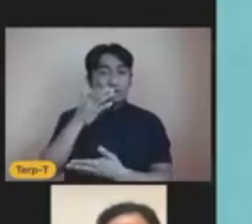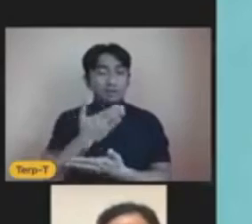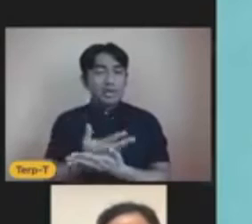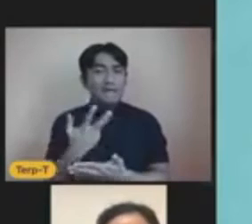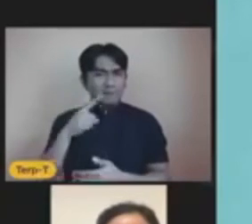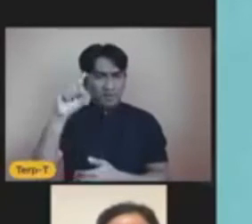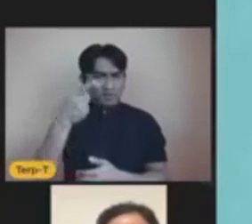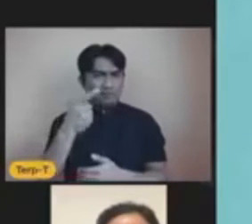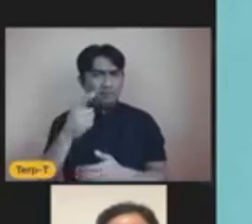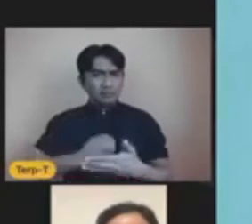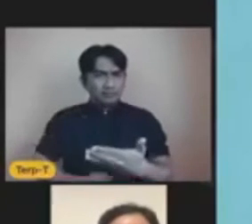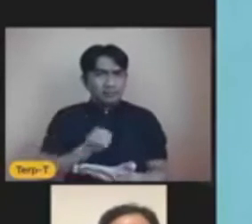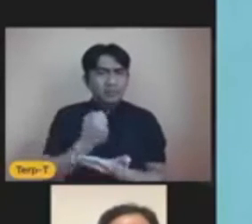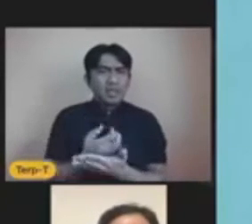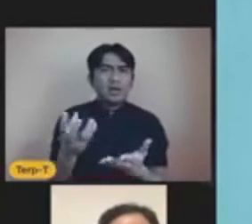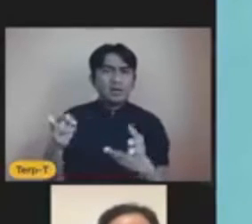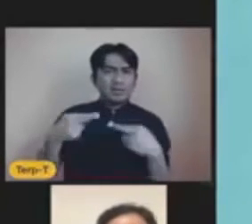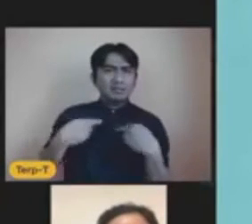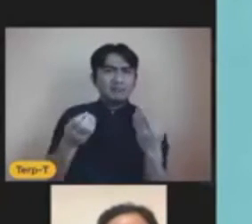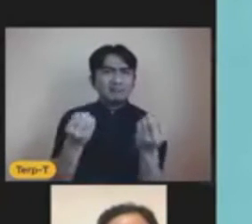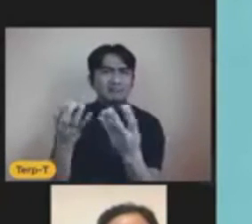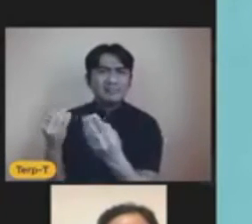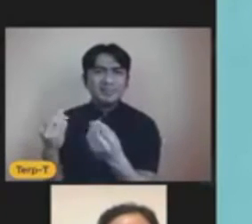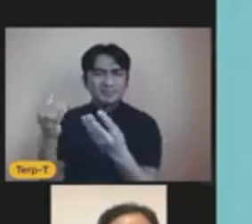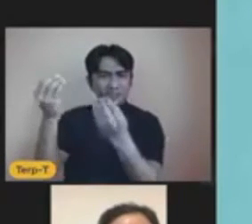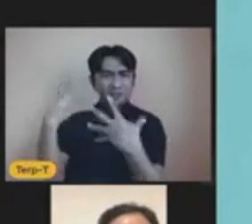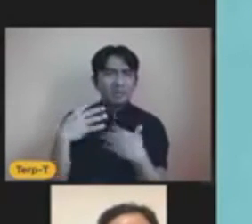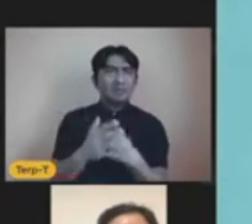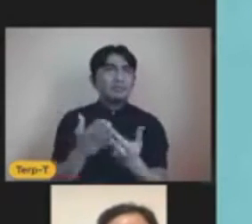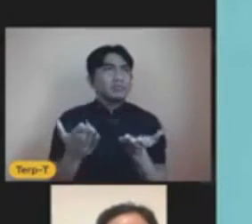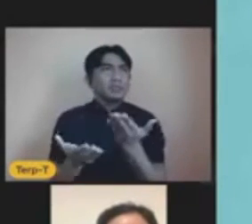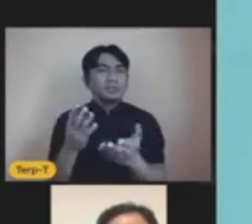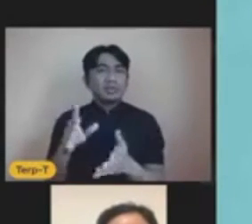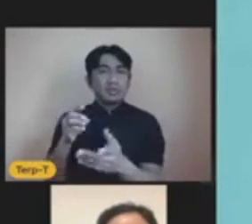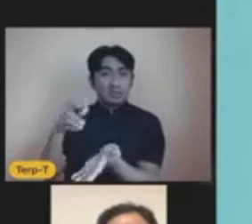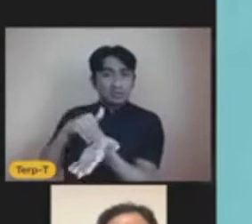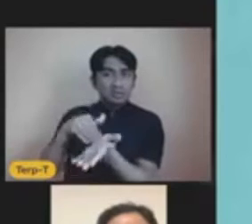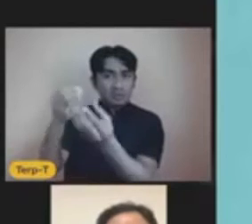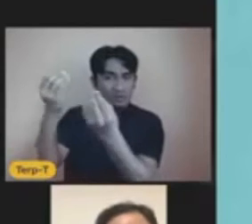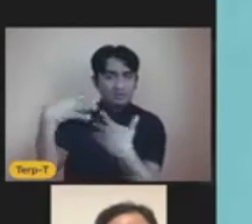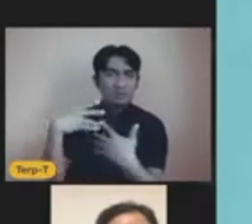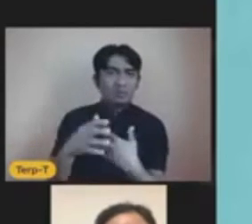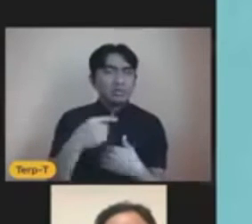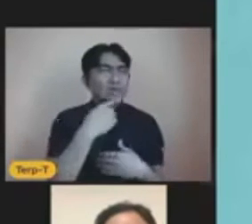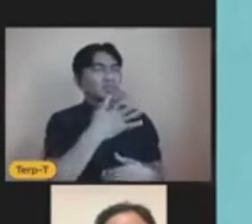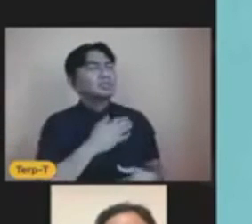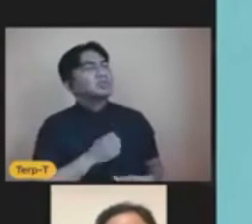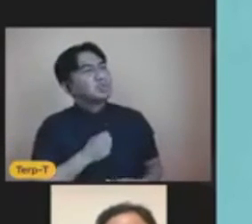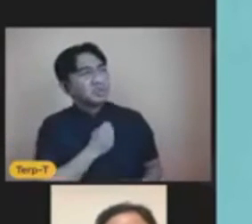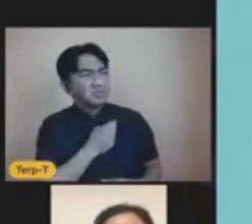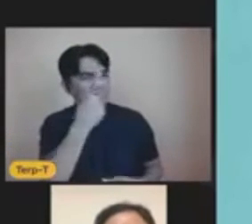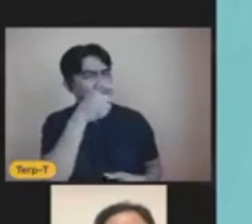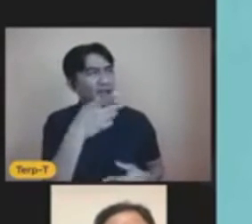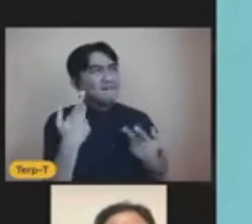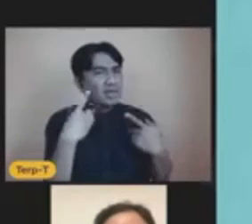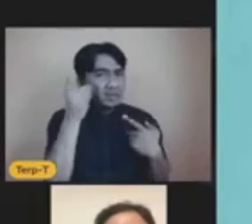A lot of that information, especially right away, like maybe from the doctors that said, they apologize that your child has Down